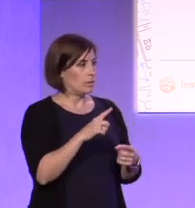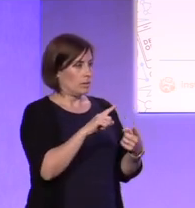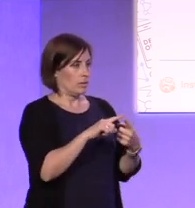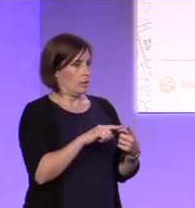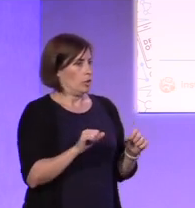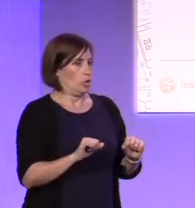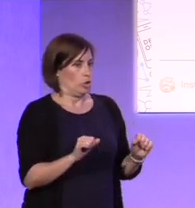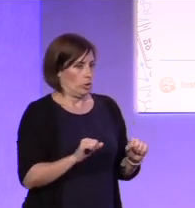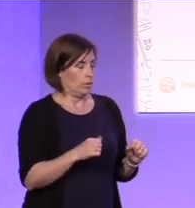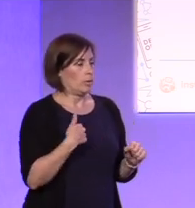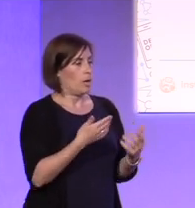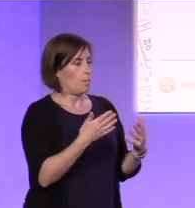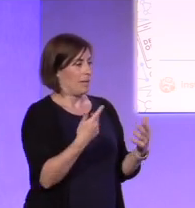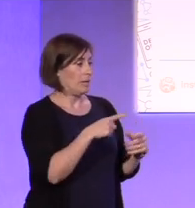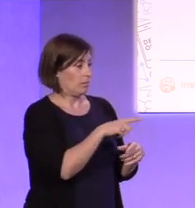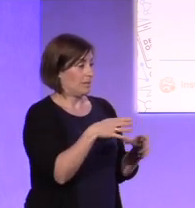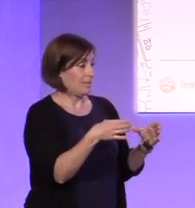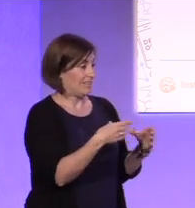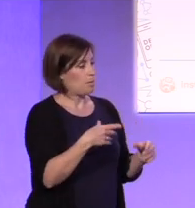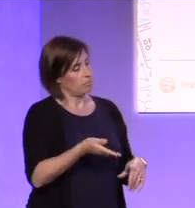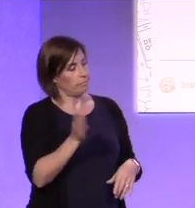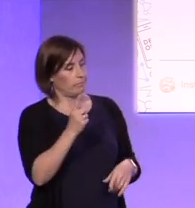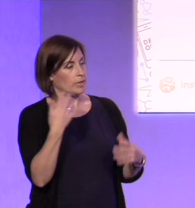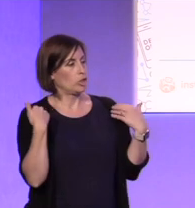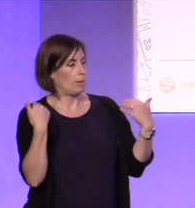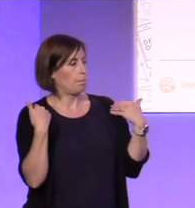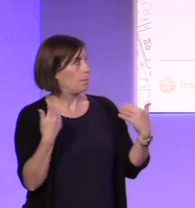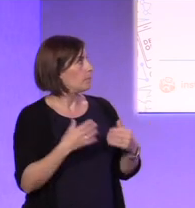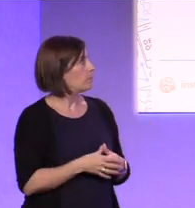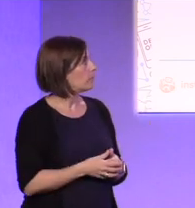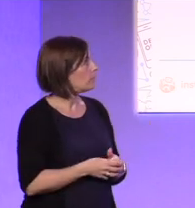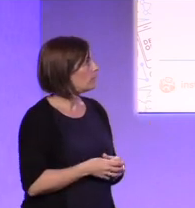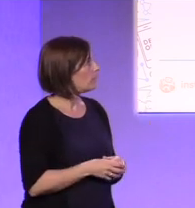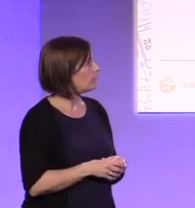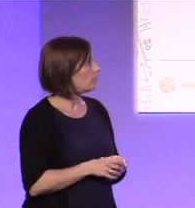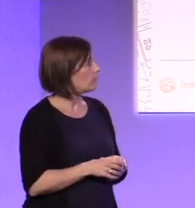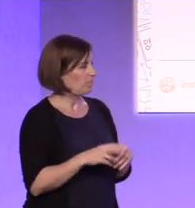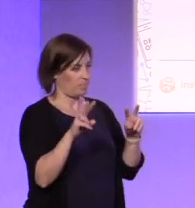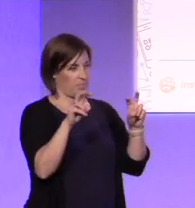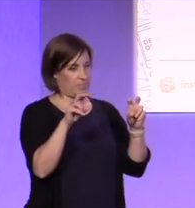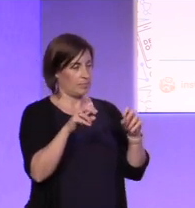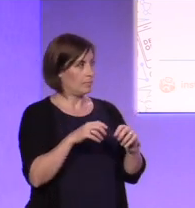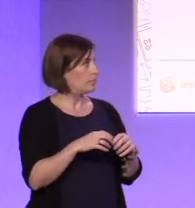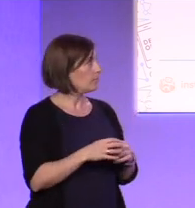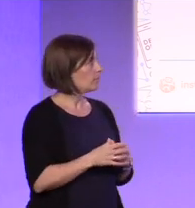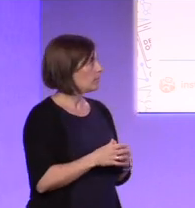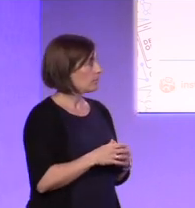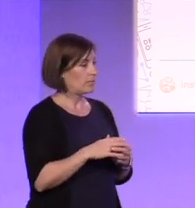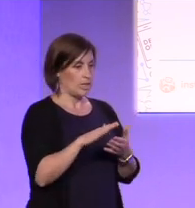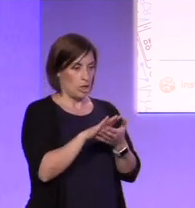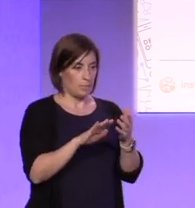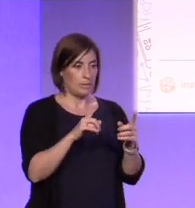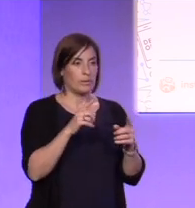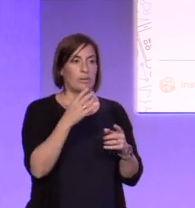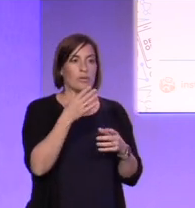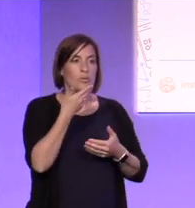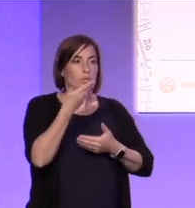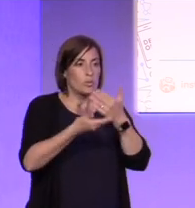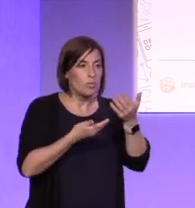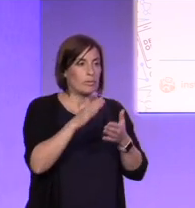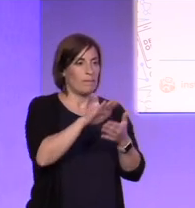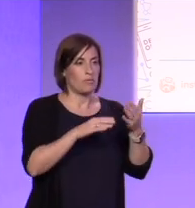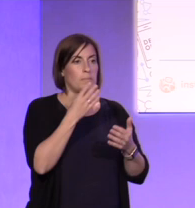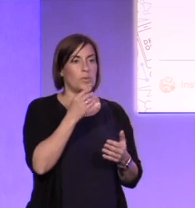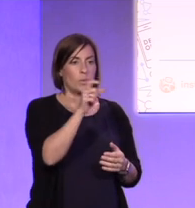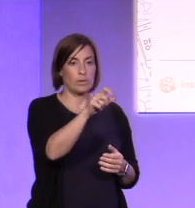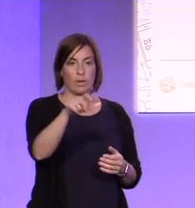to the gym. And we did that by pumping up the volume of our user stories. We took our